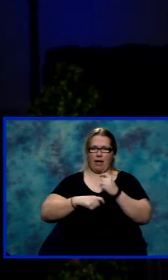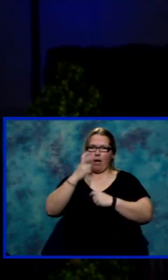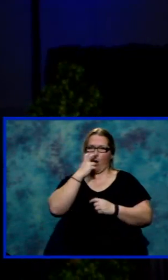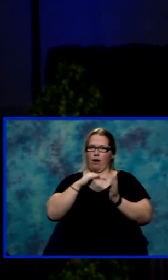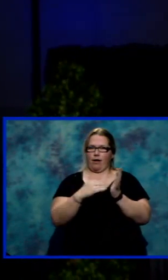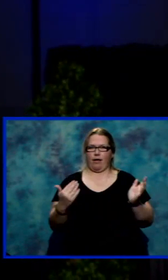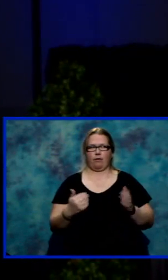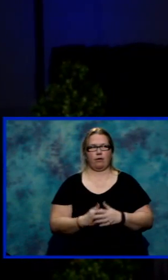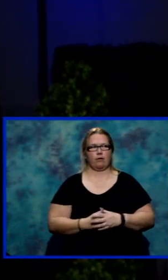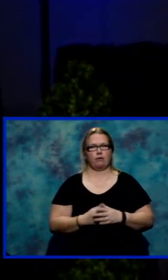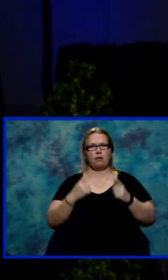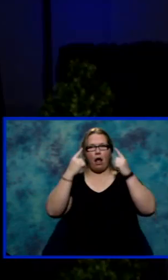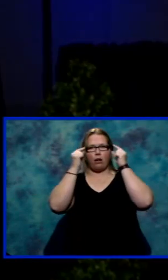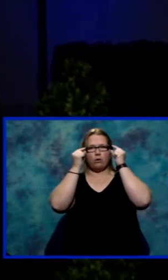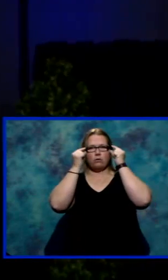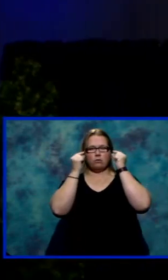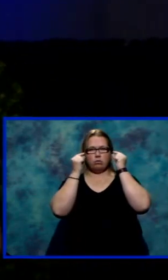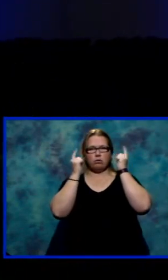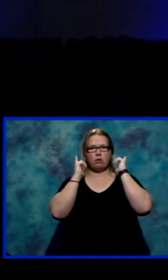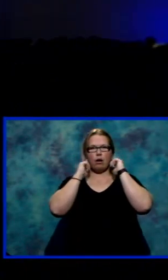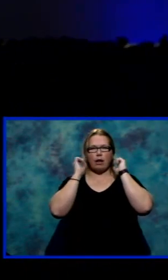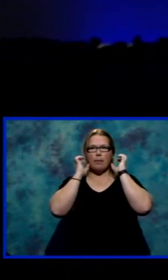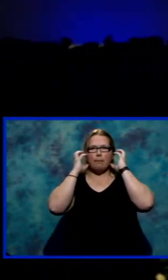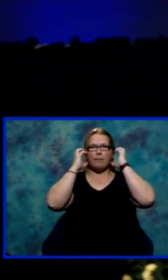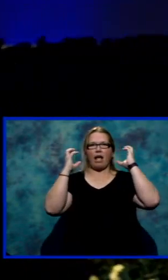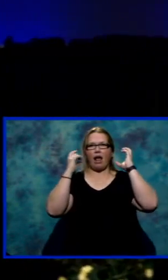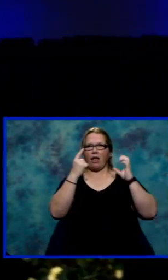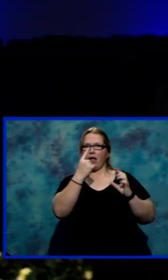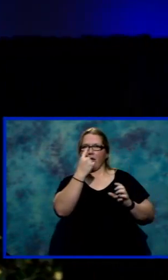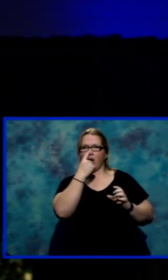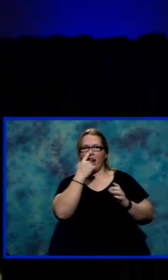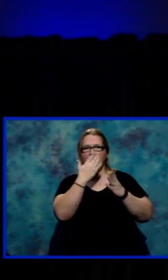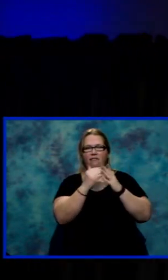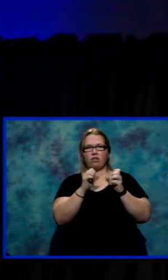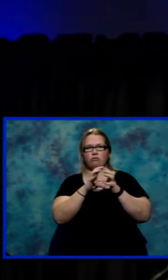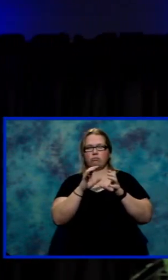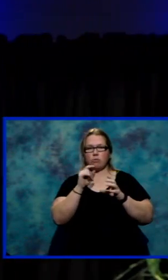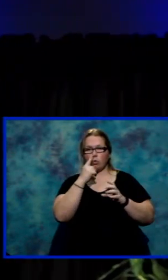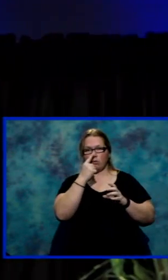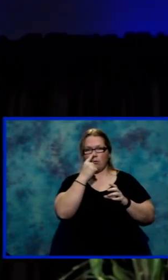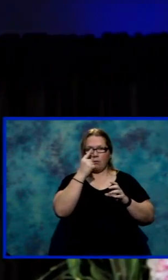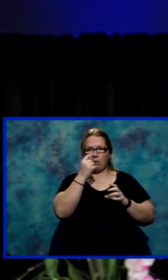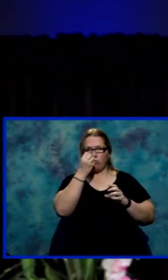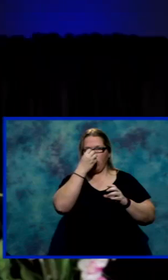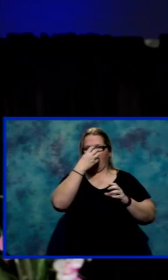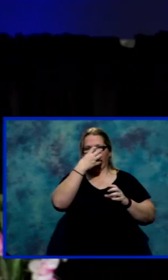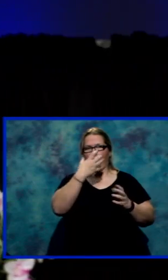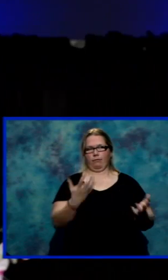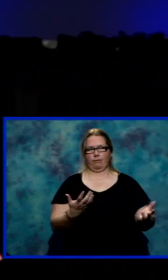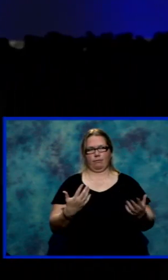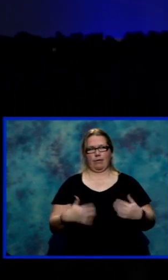The eyelids start to droop. The ears get bigger. The nose never stops growing. Isn't that